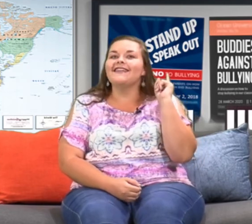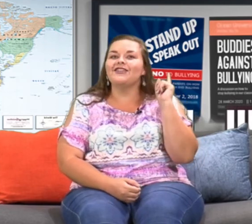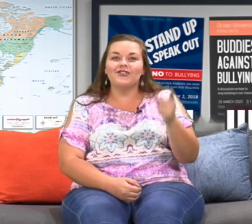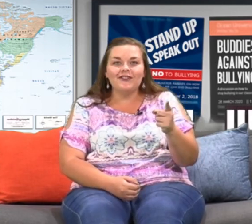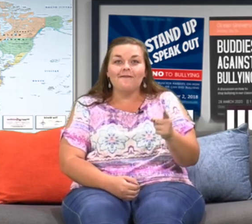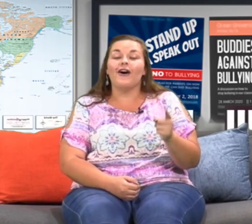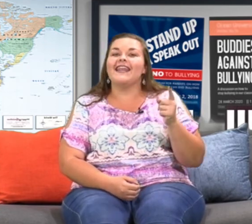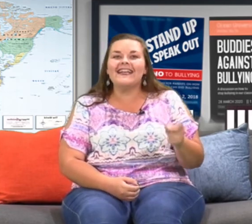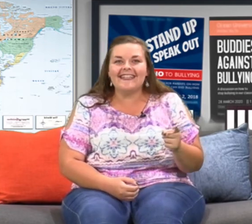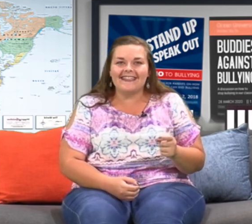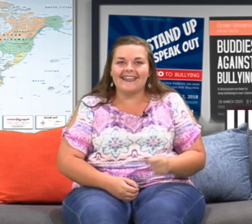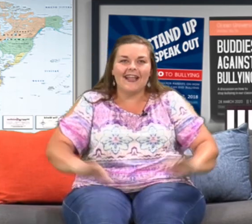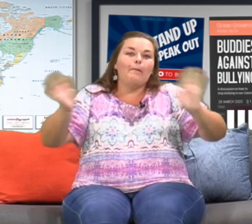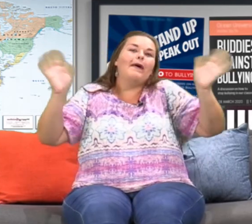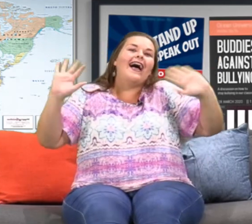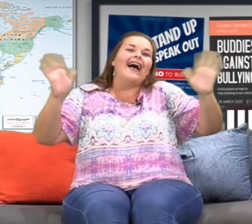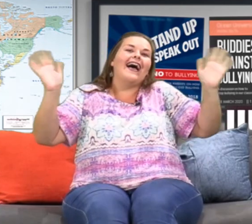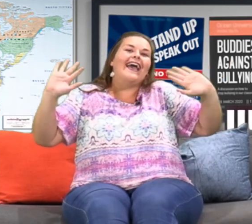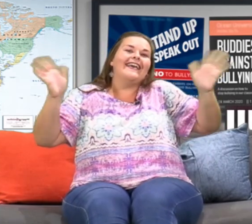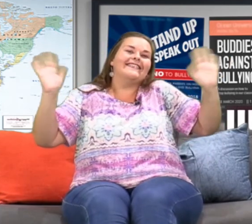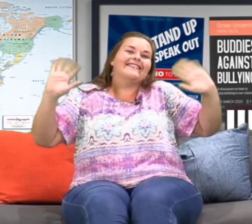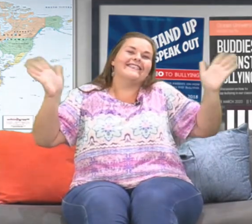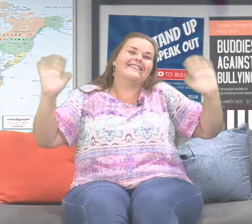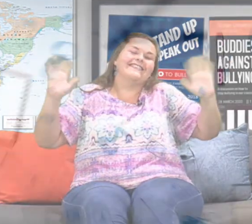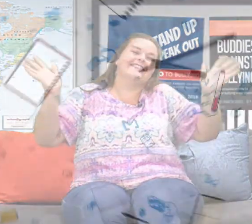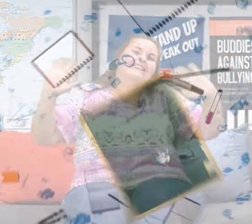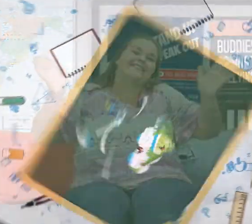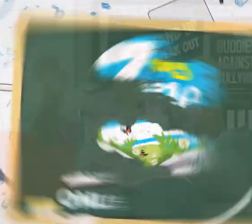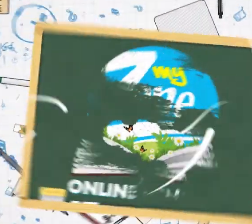please stay tuned for our next lesson. Bye!